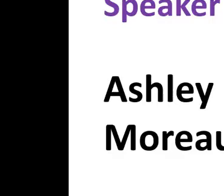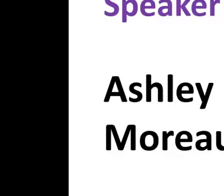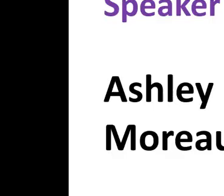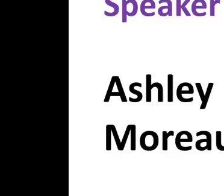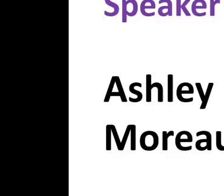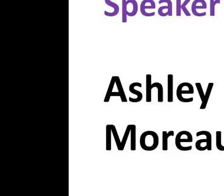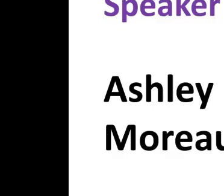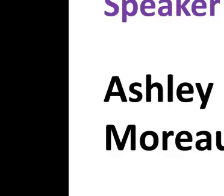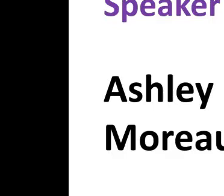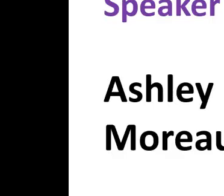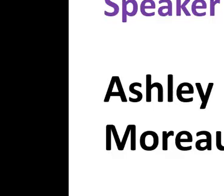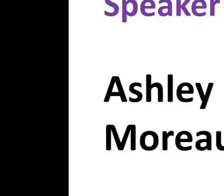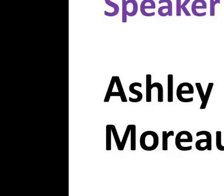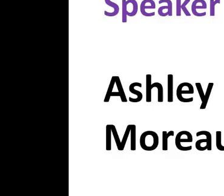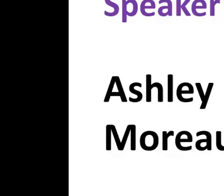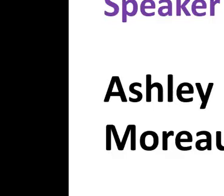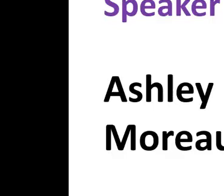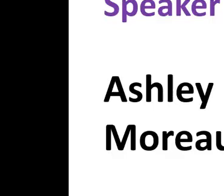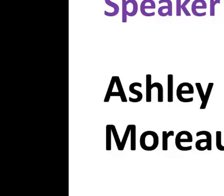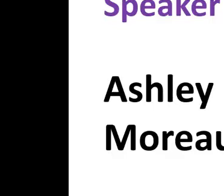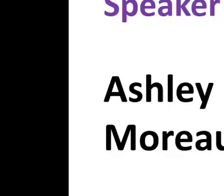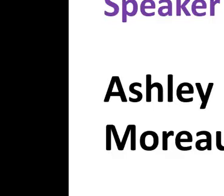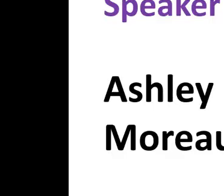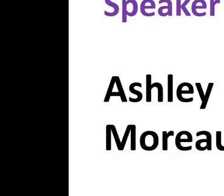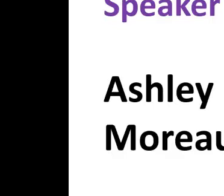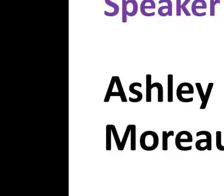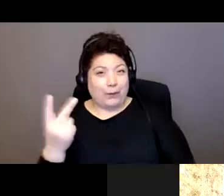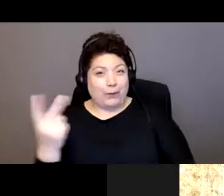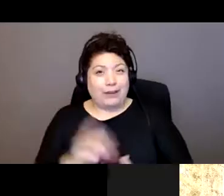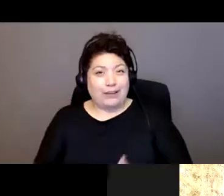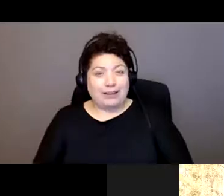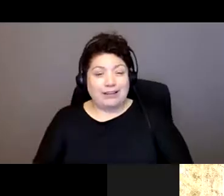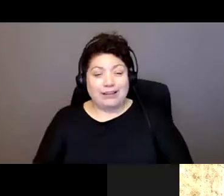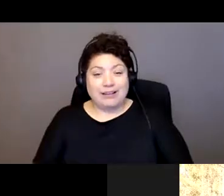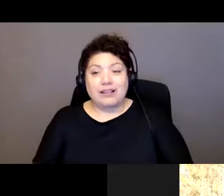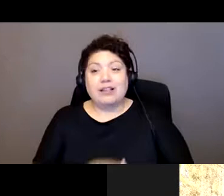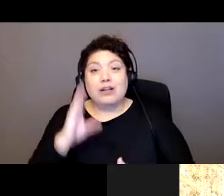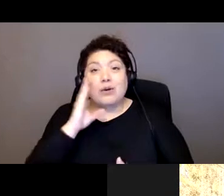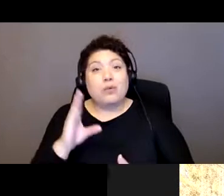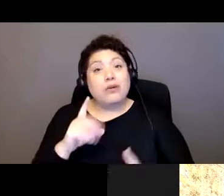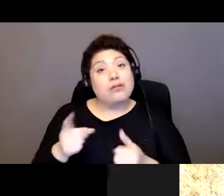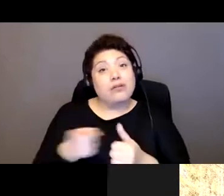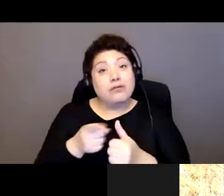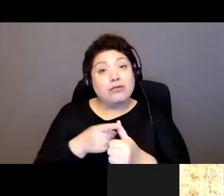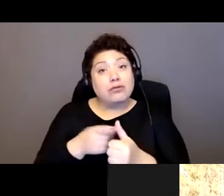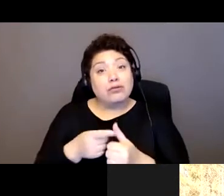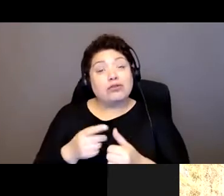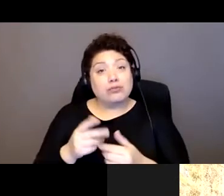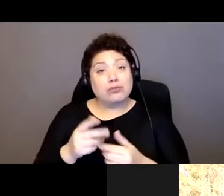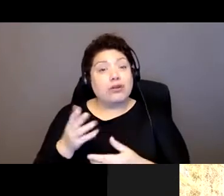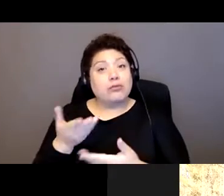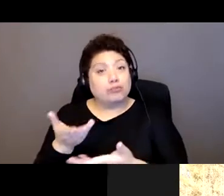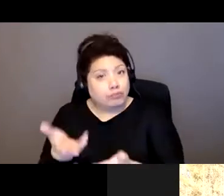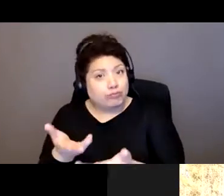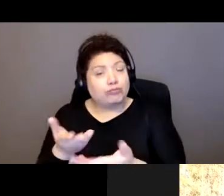teachings. Welcome to you both. So we're going to start with an open discussion. We're going